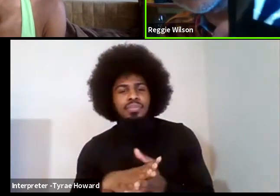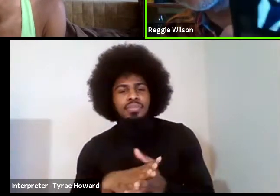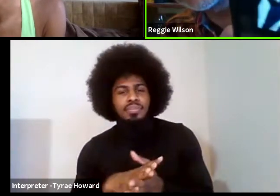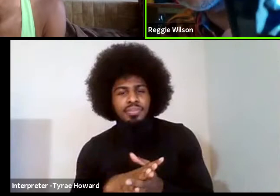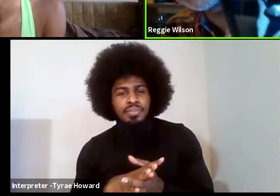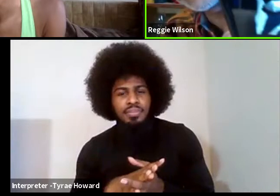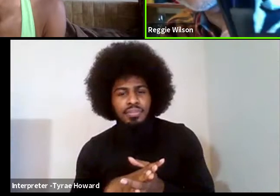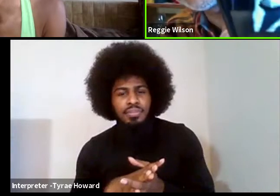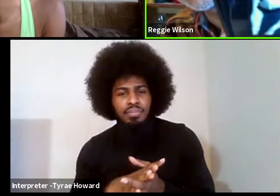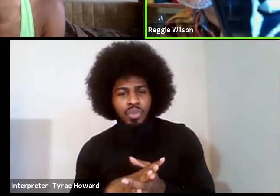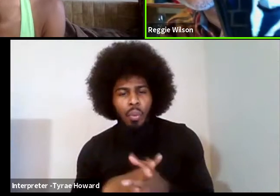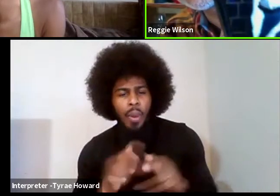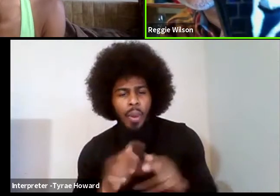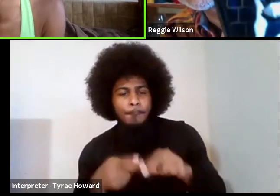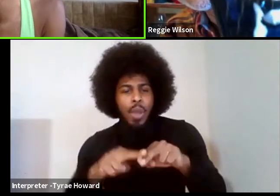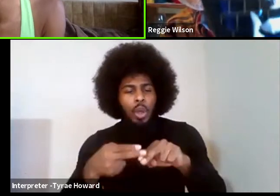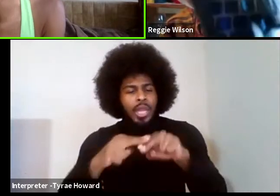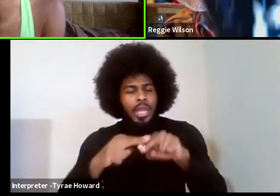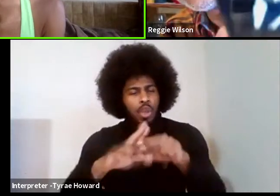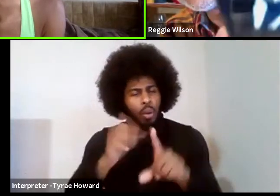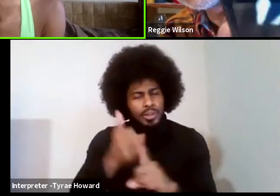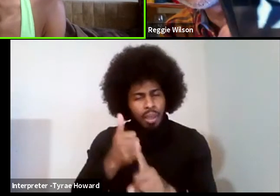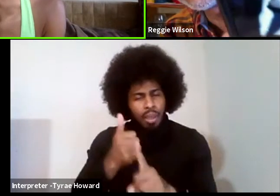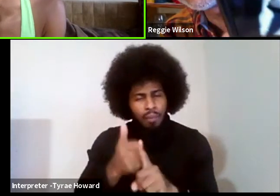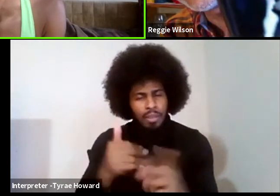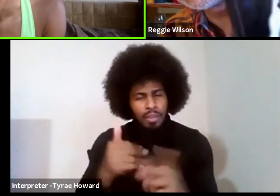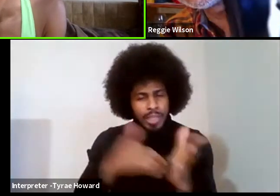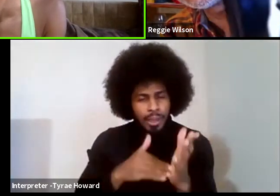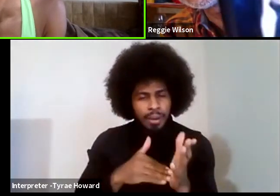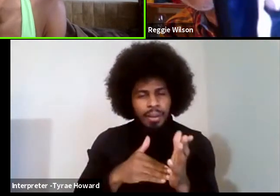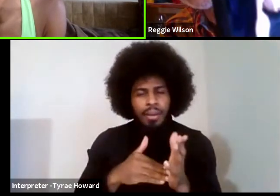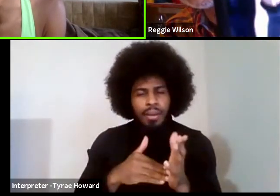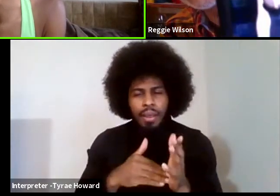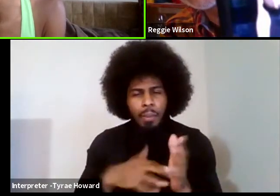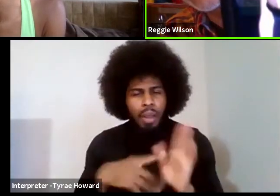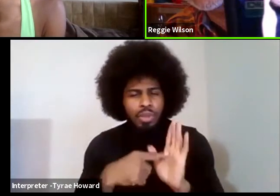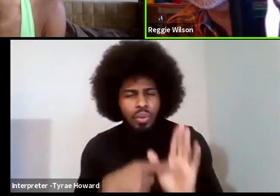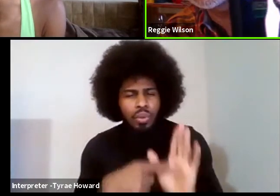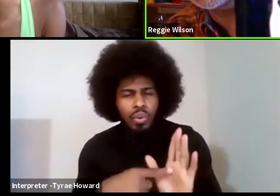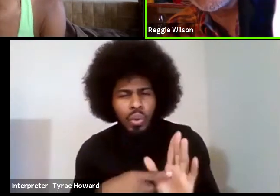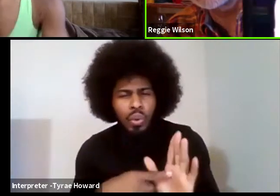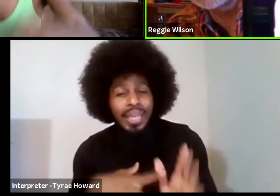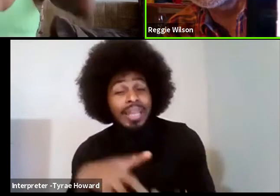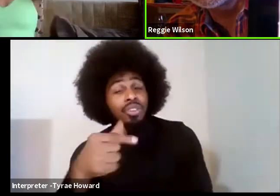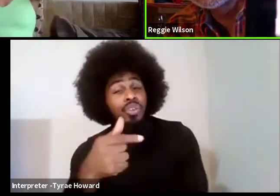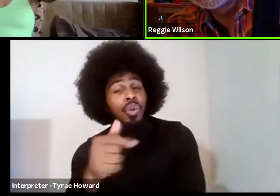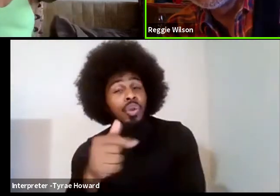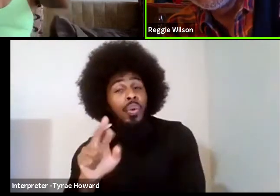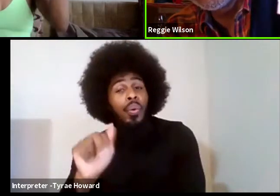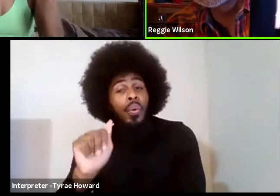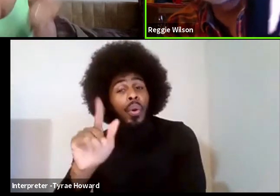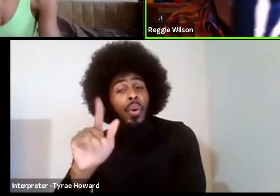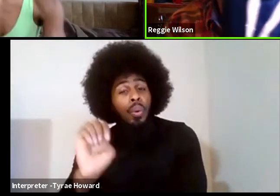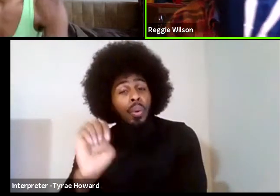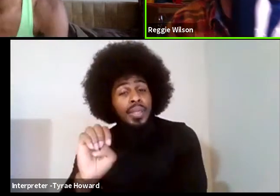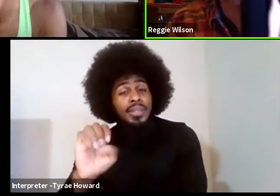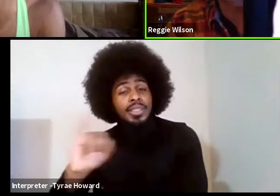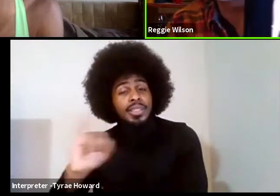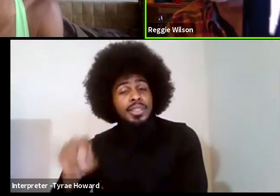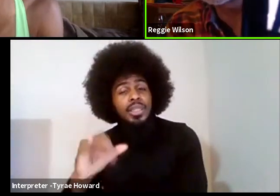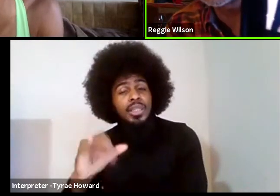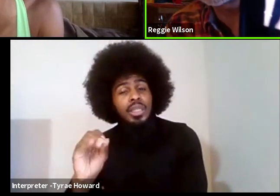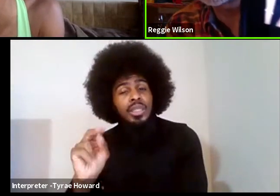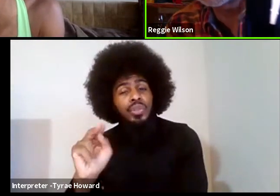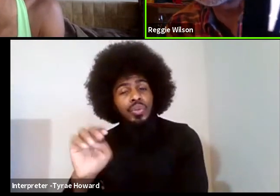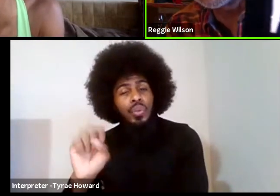It's not gonna show up right there. I see it. It's Grace Jones and Naomi Campbell. And Grace